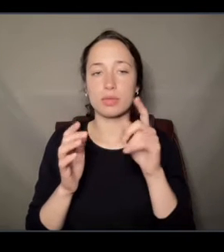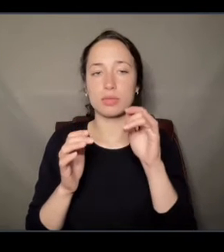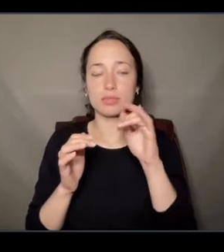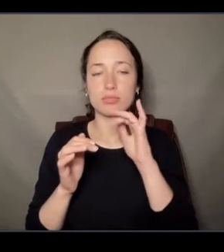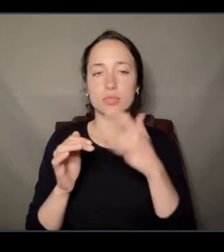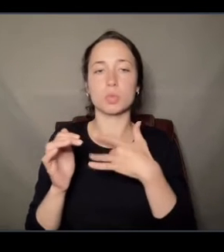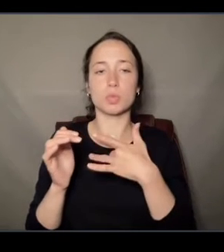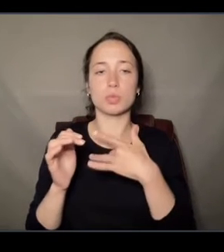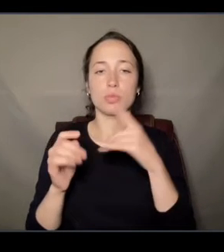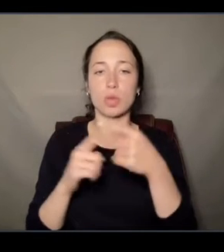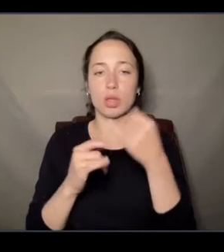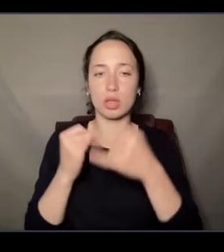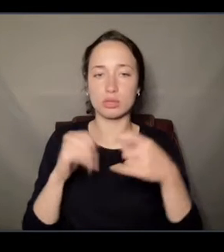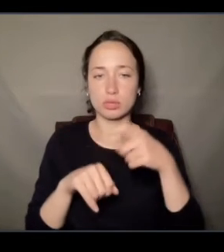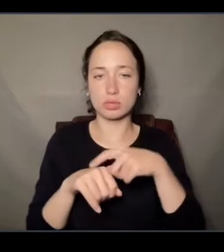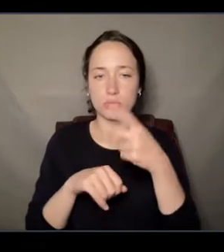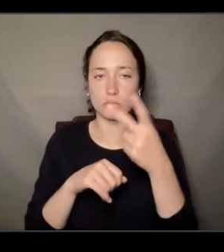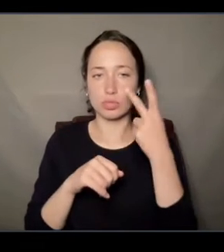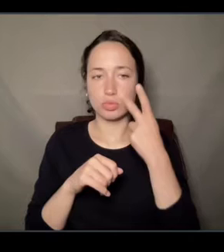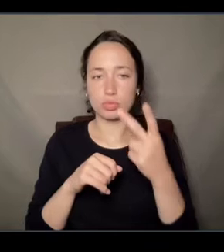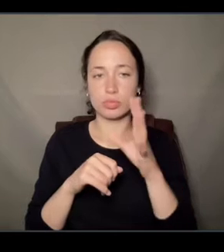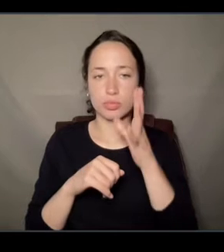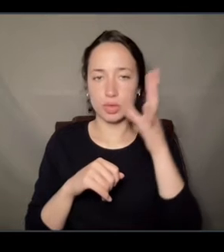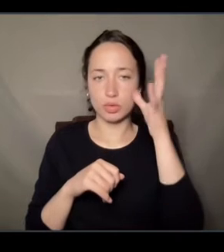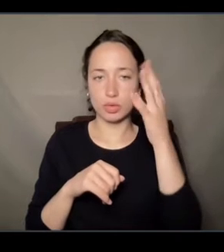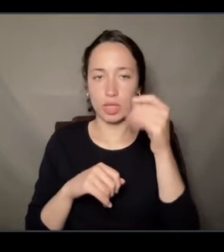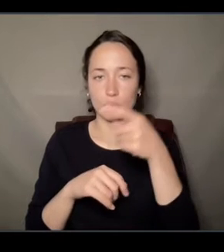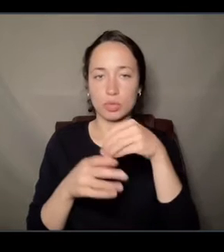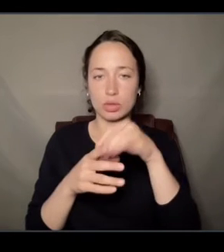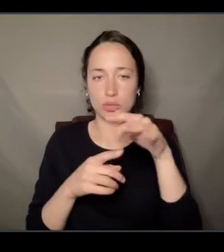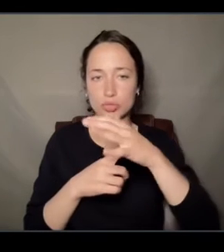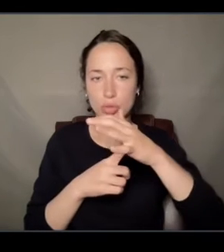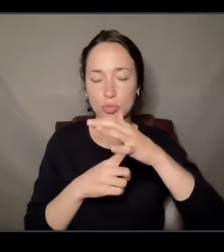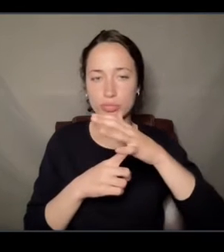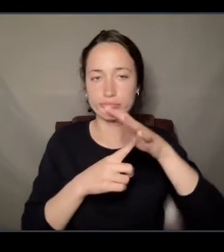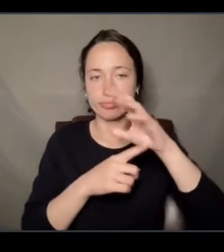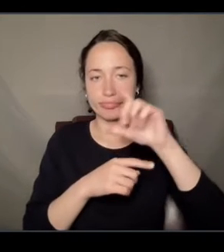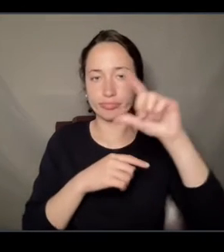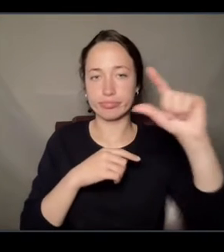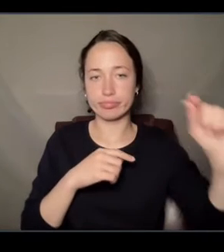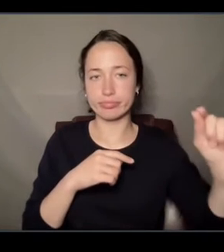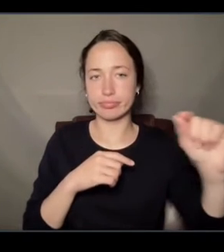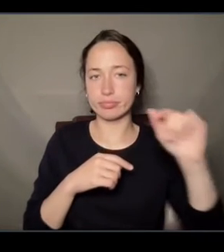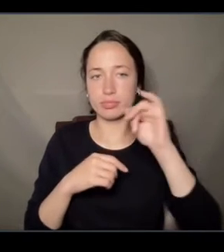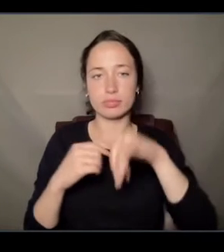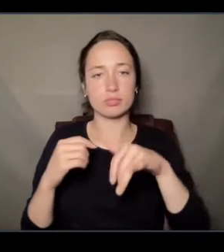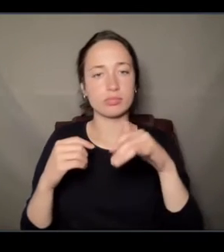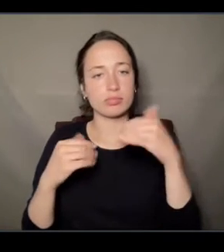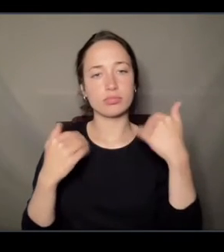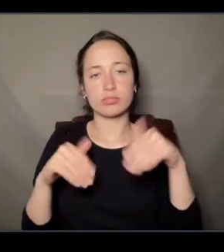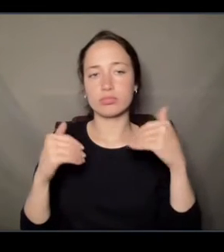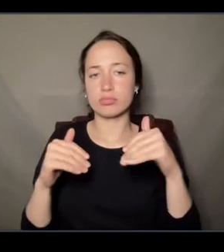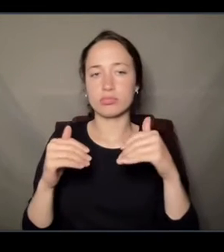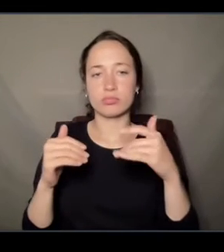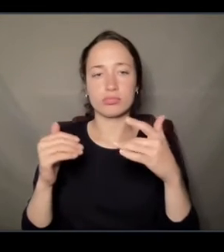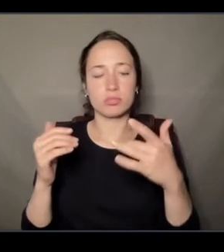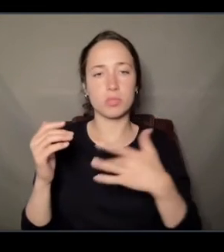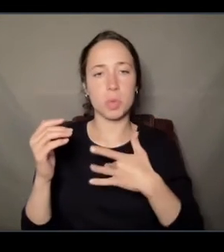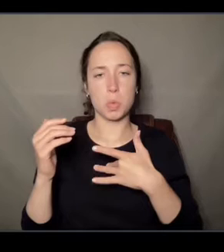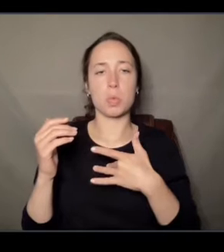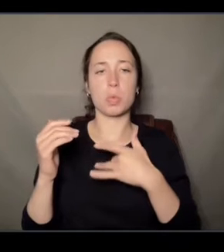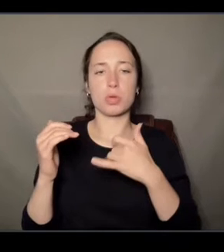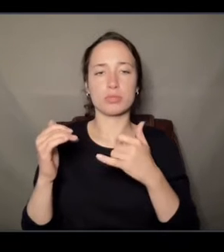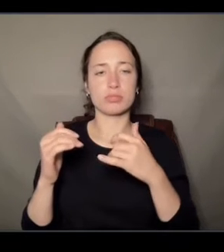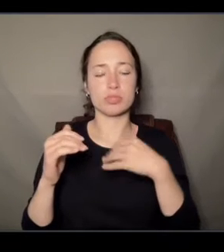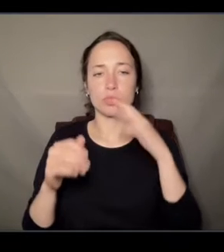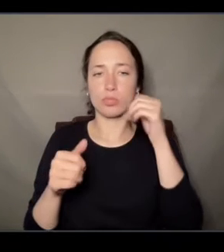that stays with you of the last time you saw your parents and you're in this chopper going away from them. I mean, that's a story that will stay